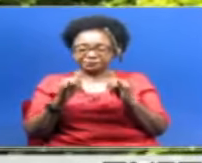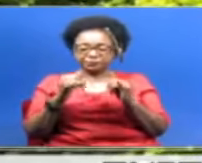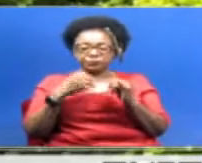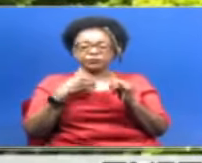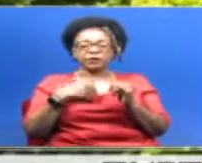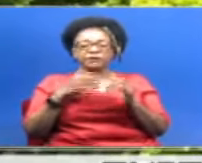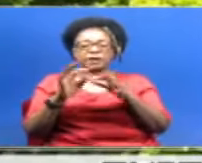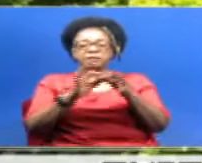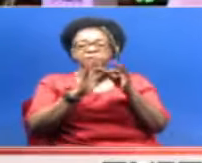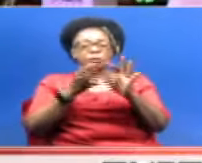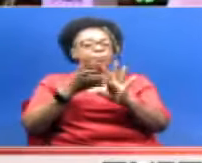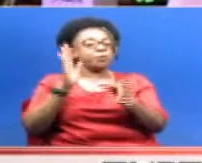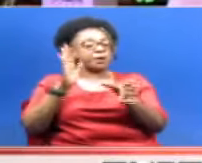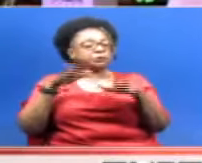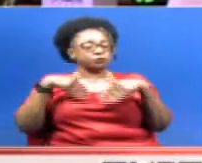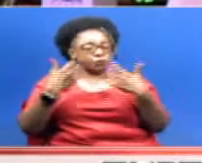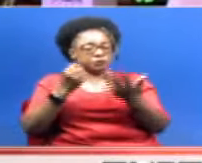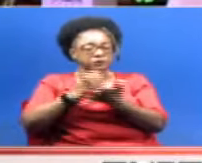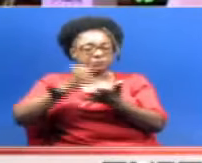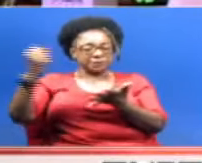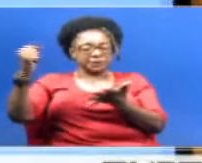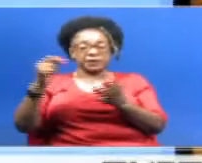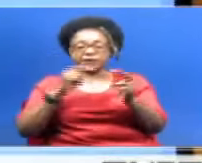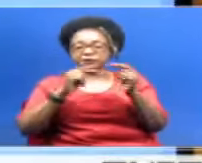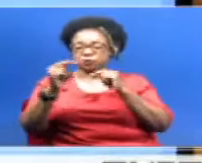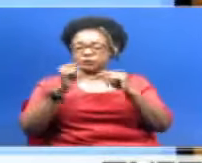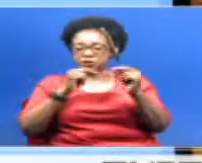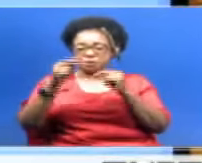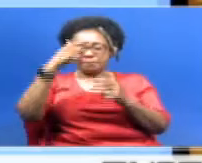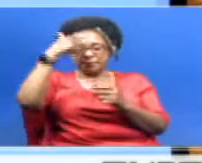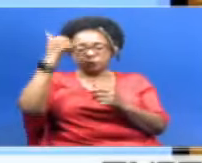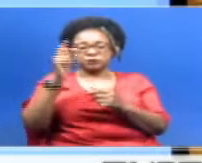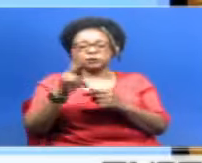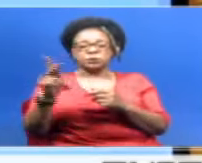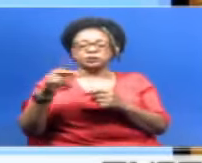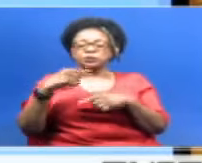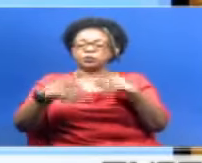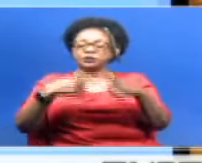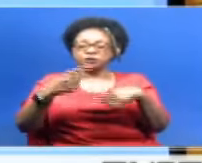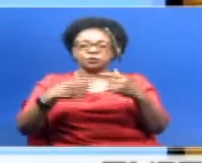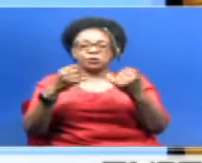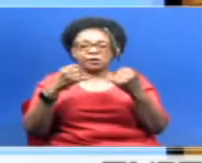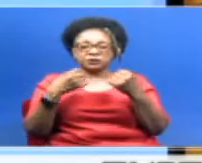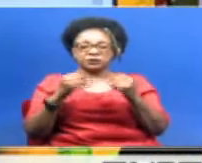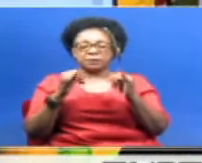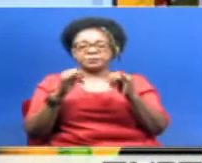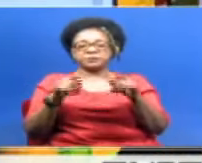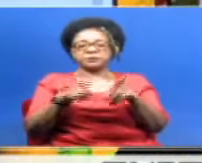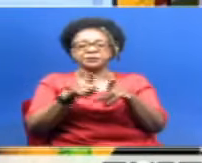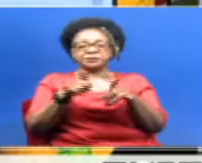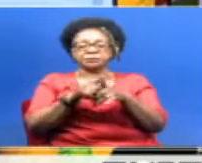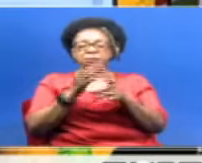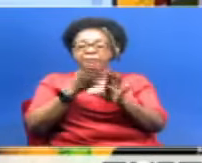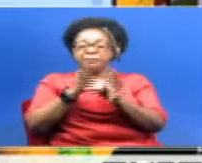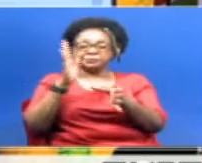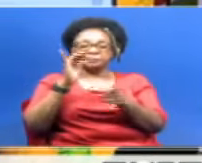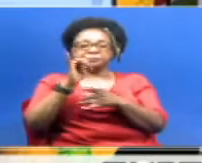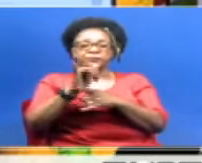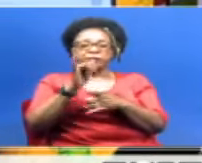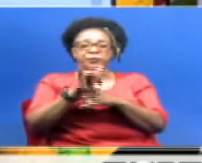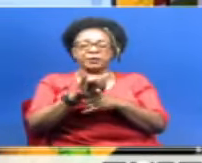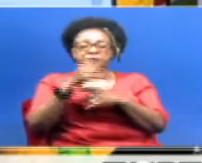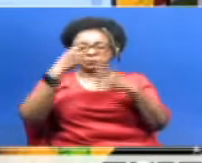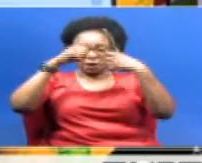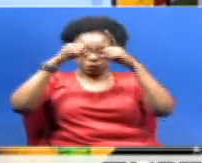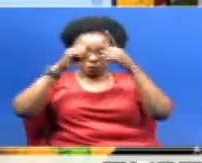out or at least suspend the talks due to the Kenya Kwanza's continued contempt. While the push to withdraw was largely bought by Karua